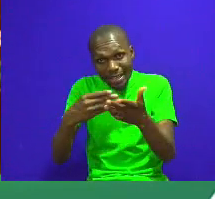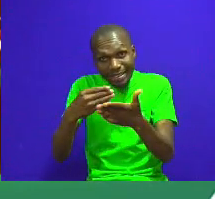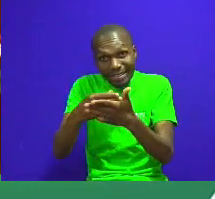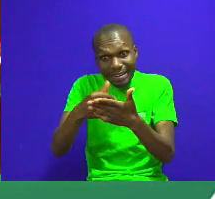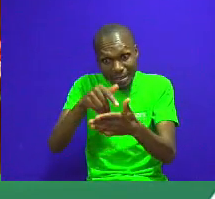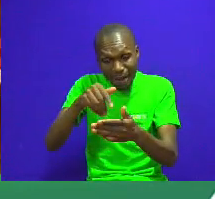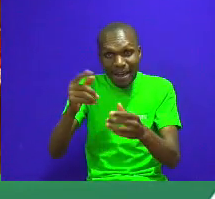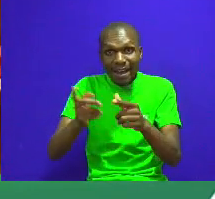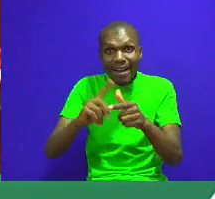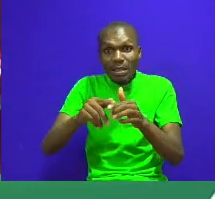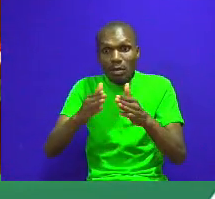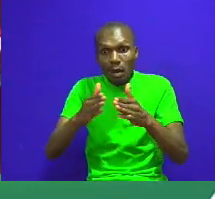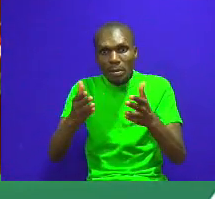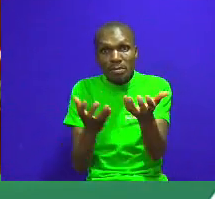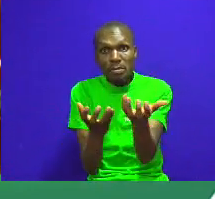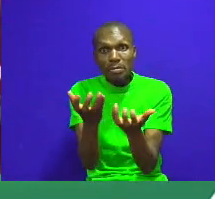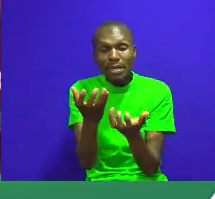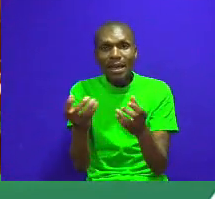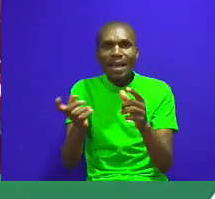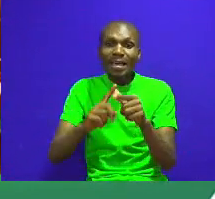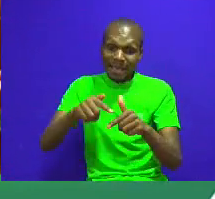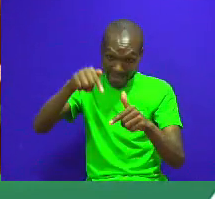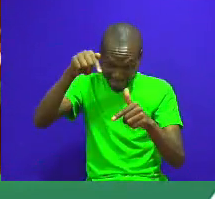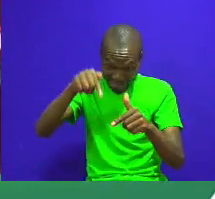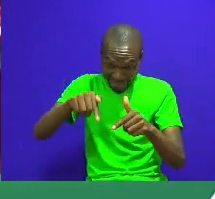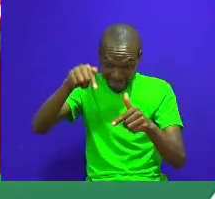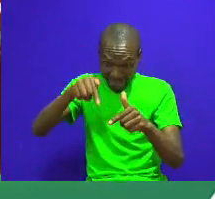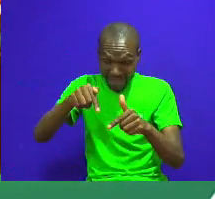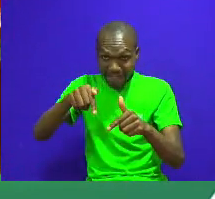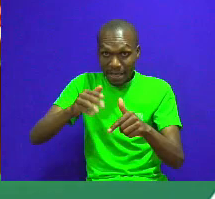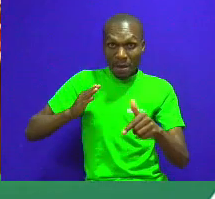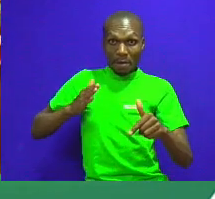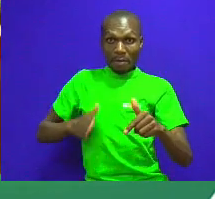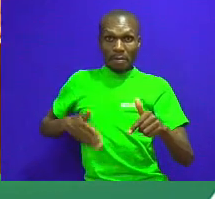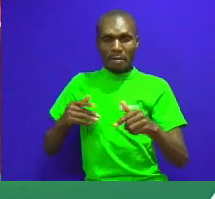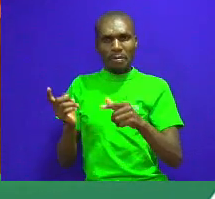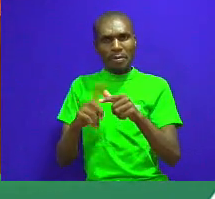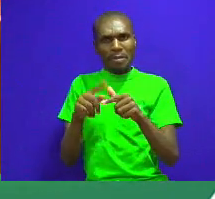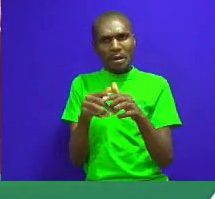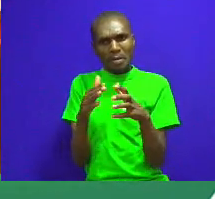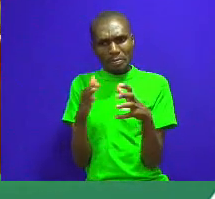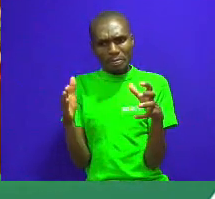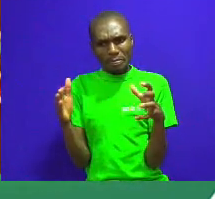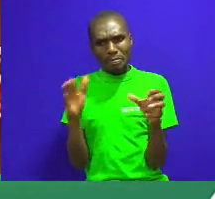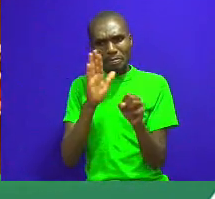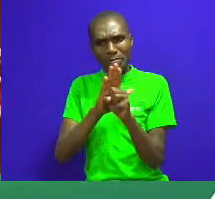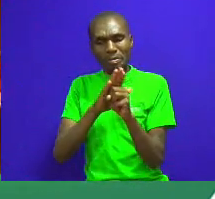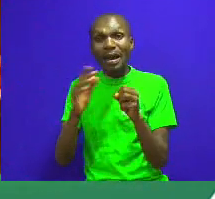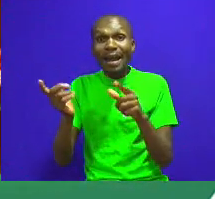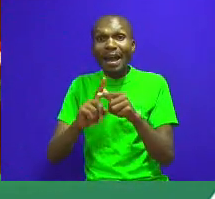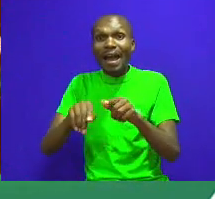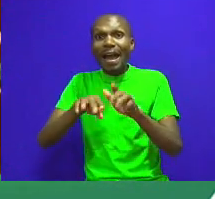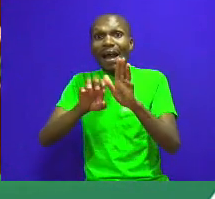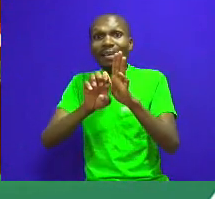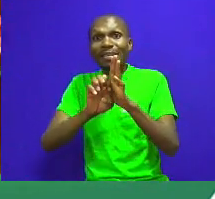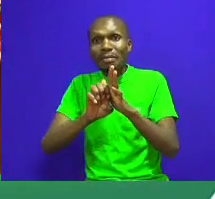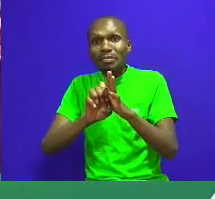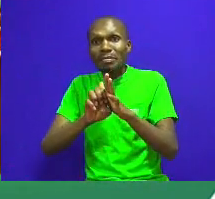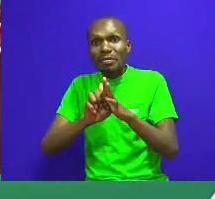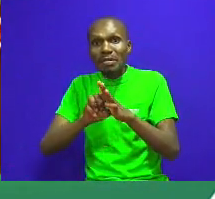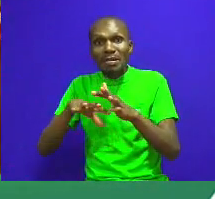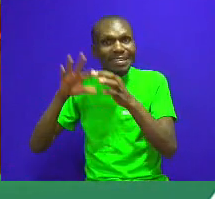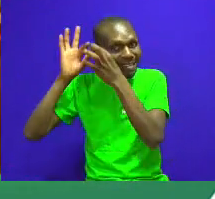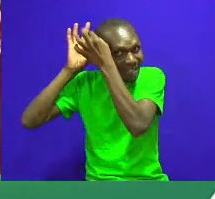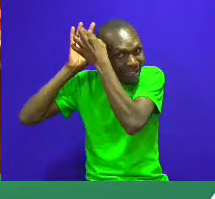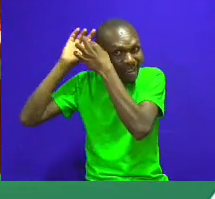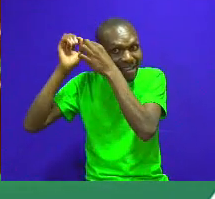Kisii and open your business here. Here at this mall, we have space for other small businesses like a salon, we have kinyosi, we